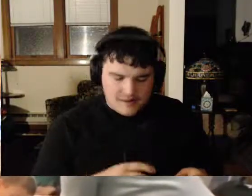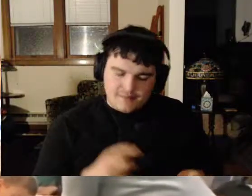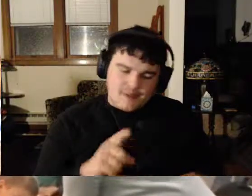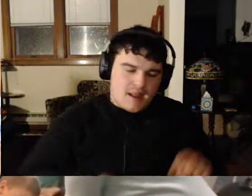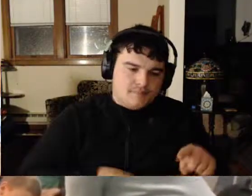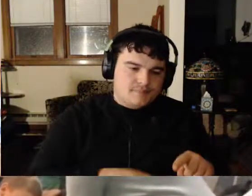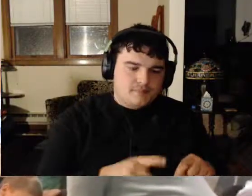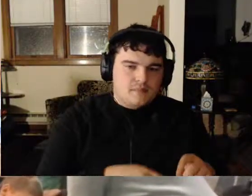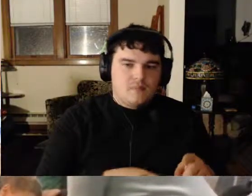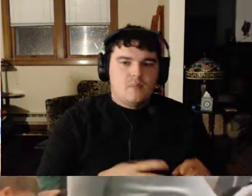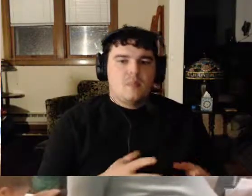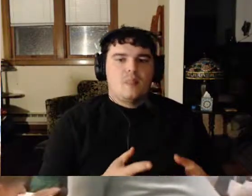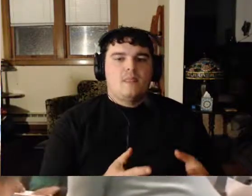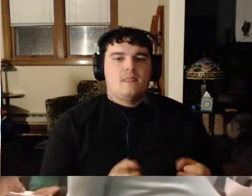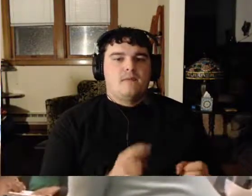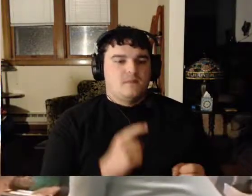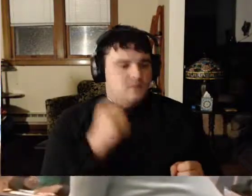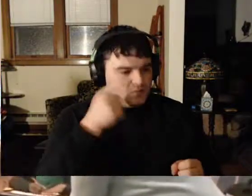to be.